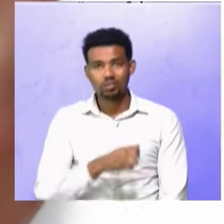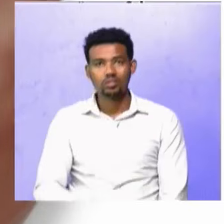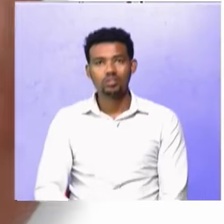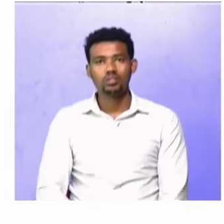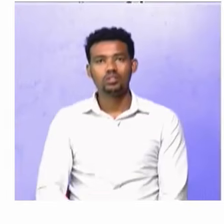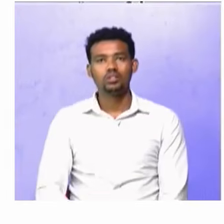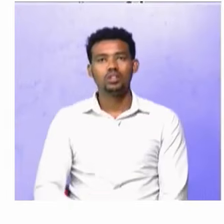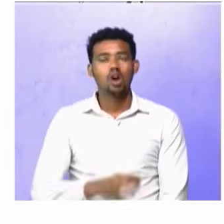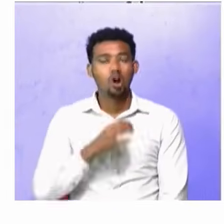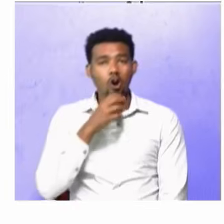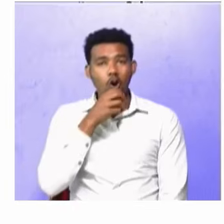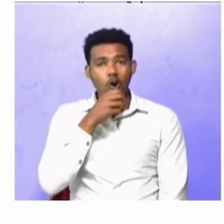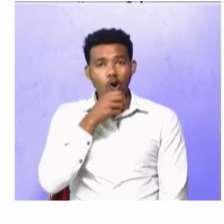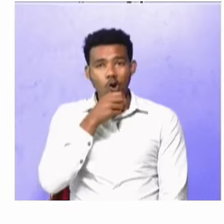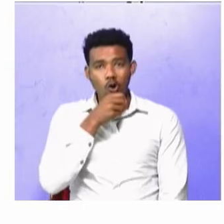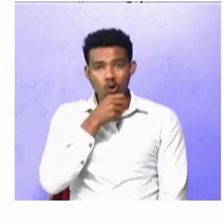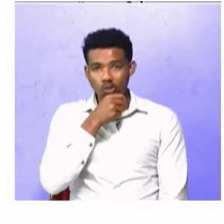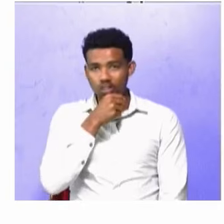older.